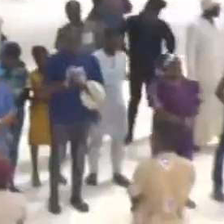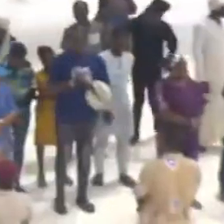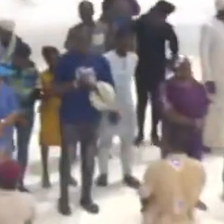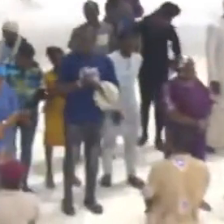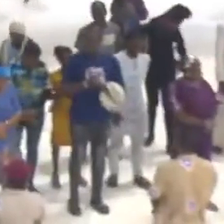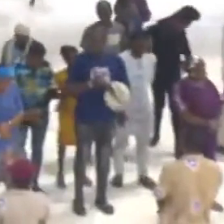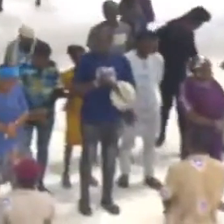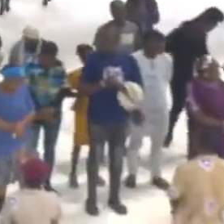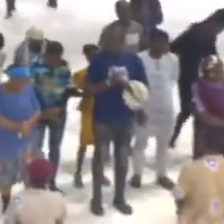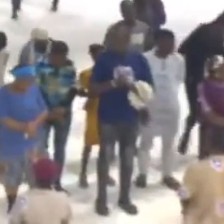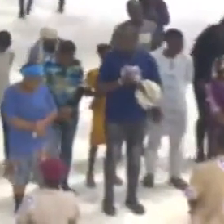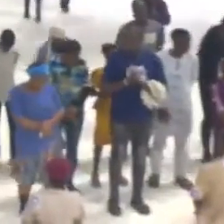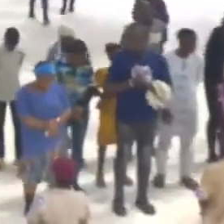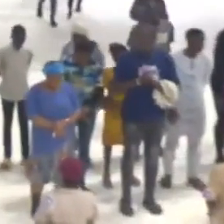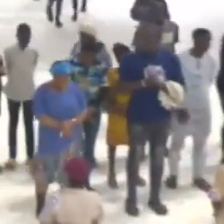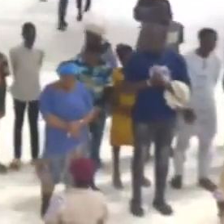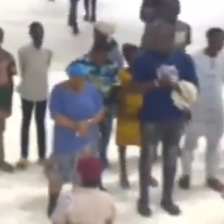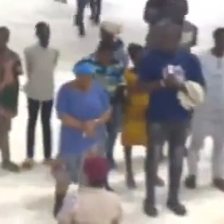six,